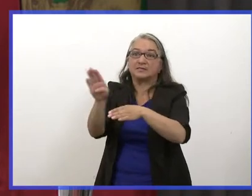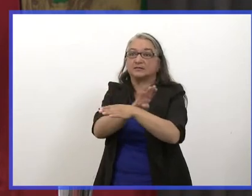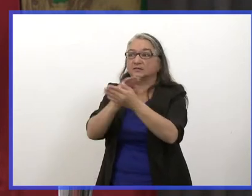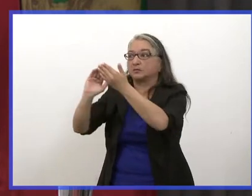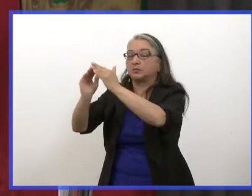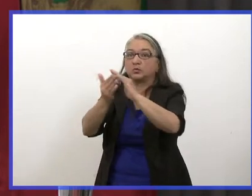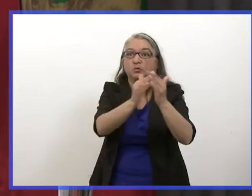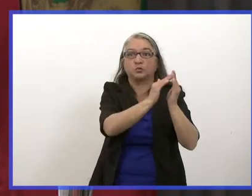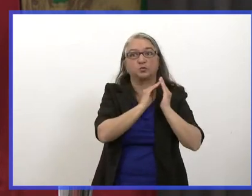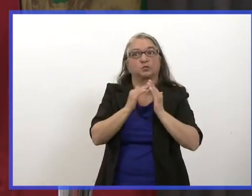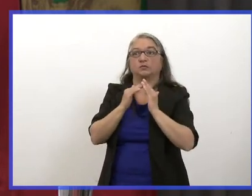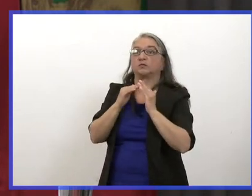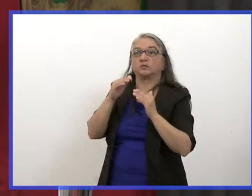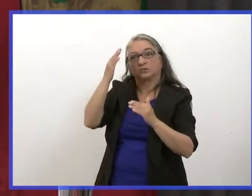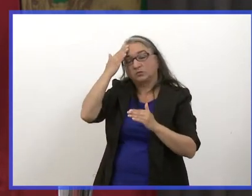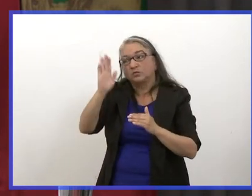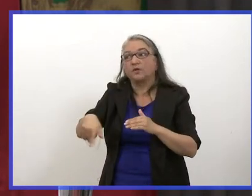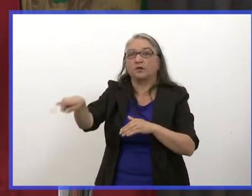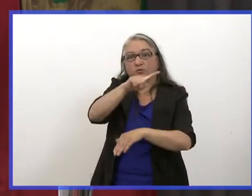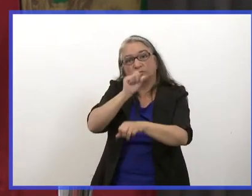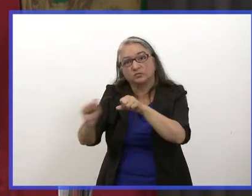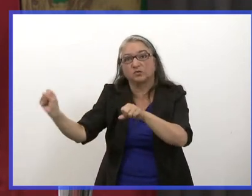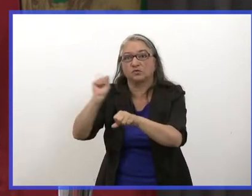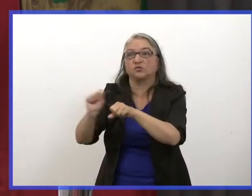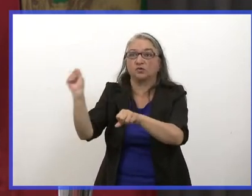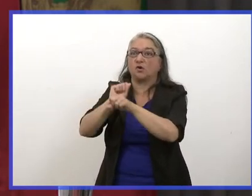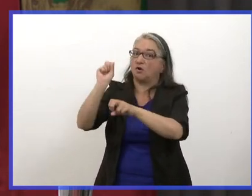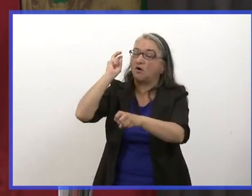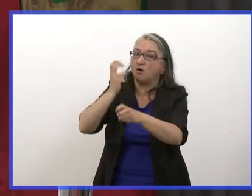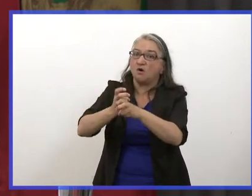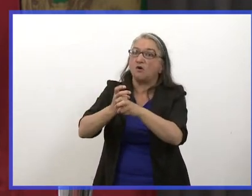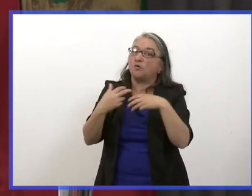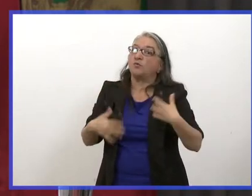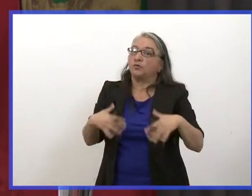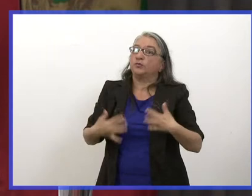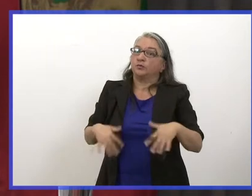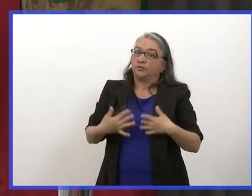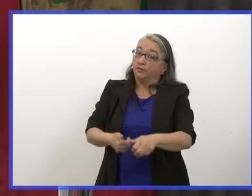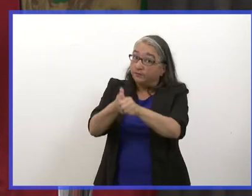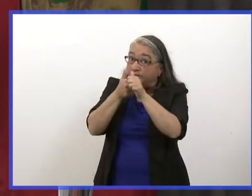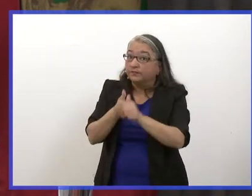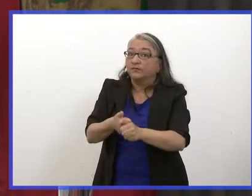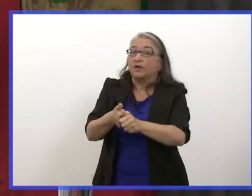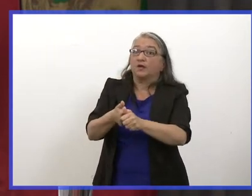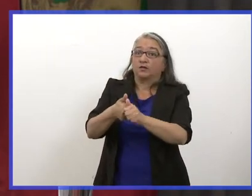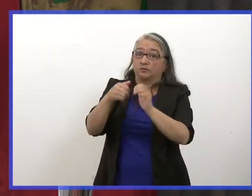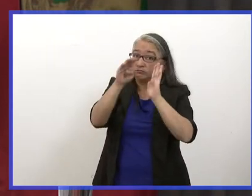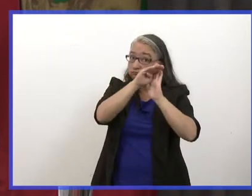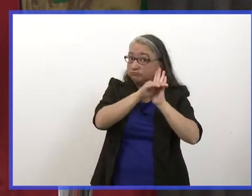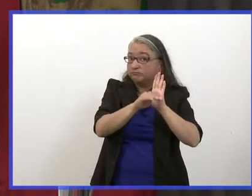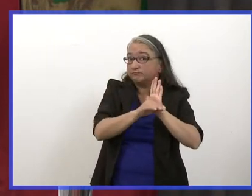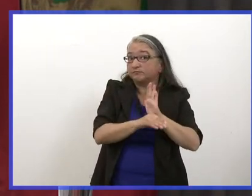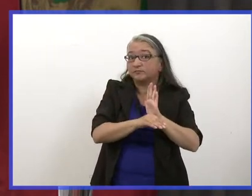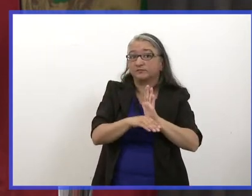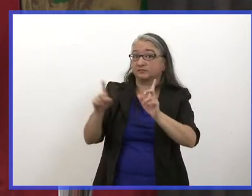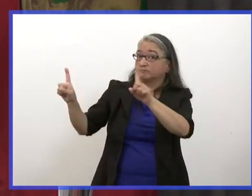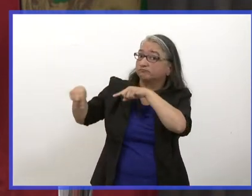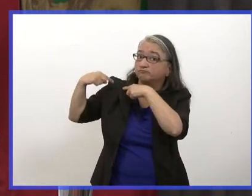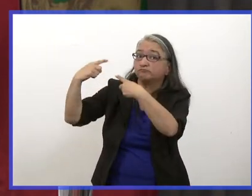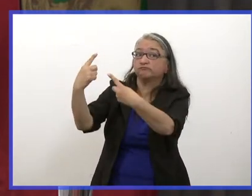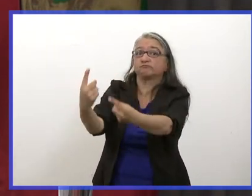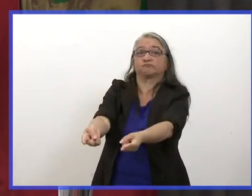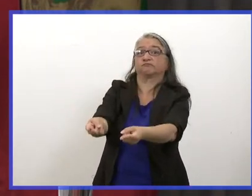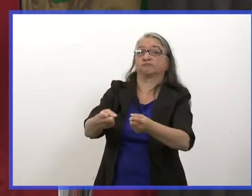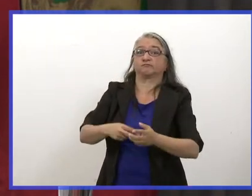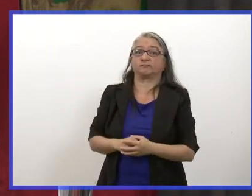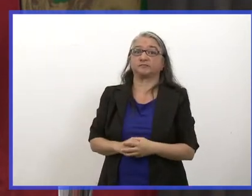folks have worked hard as anybody has in the province to comply with their health orders all the way through this pandemic. And